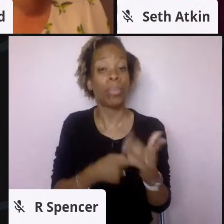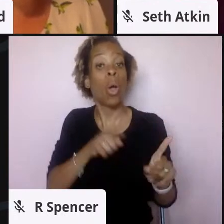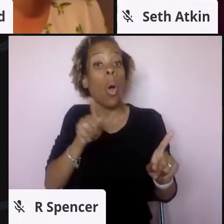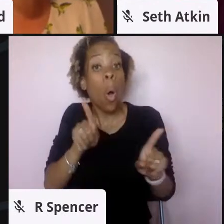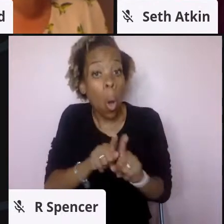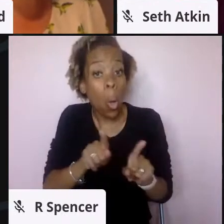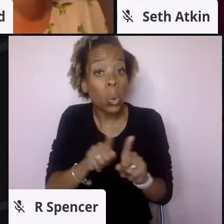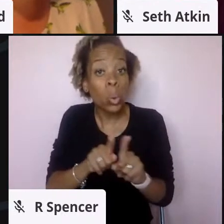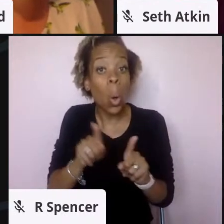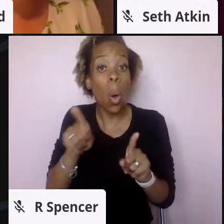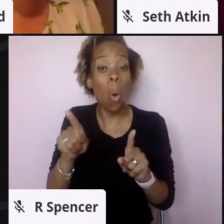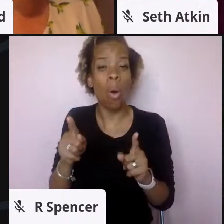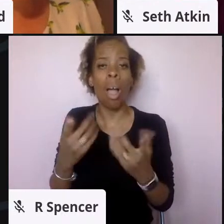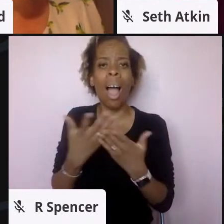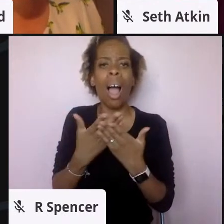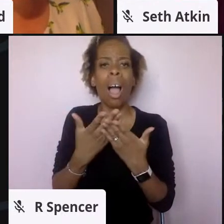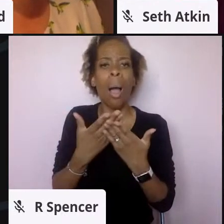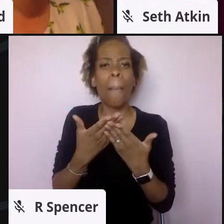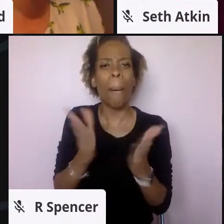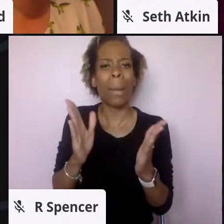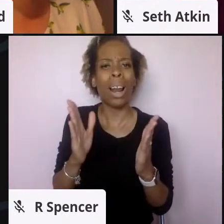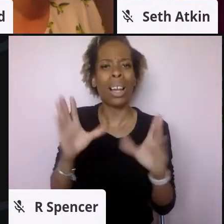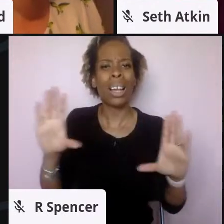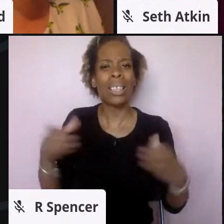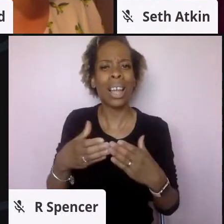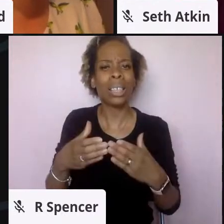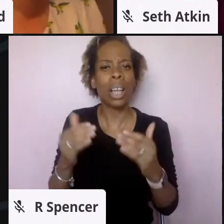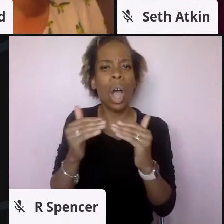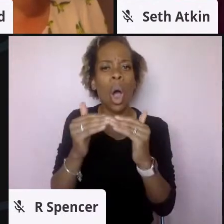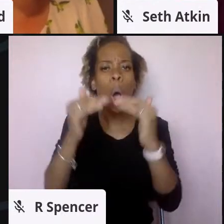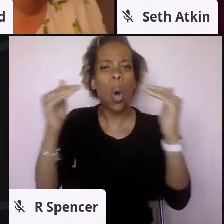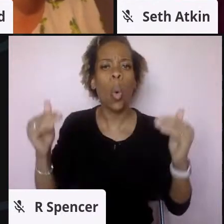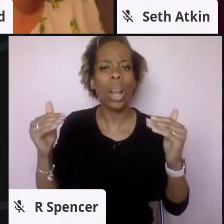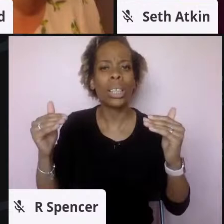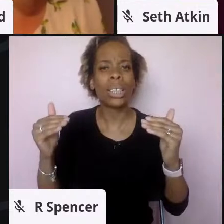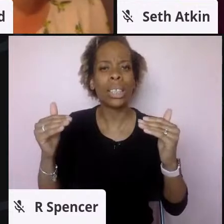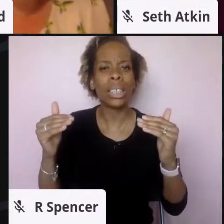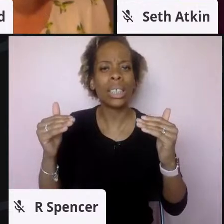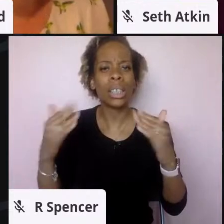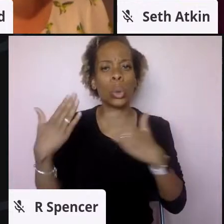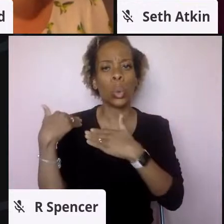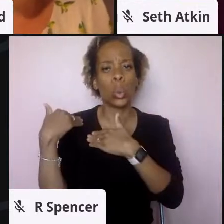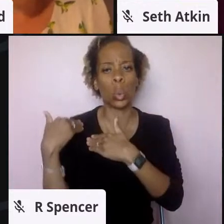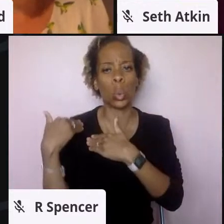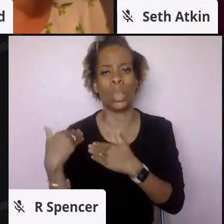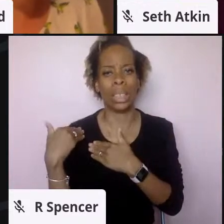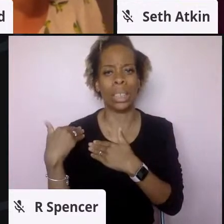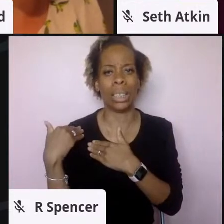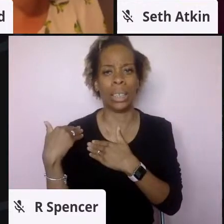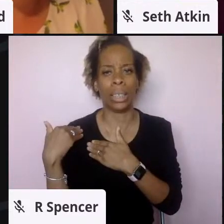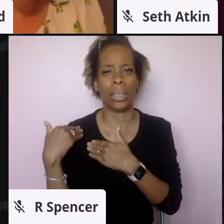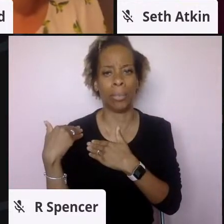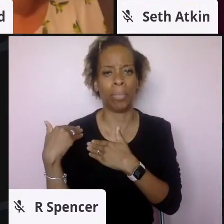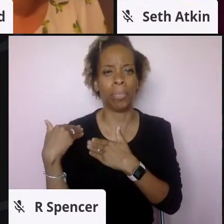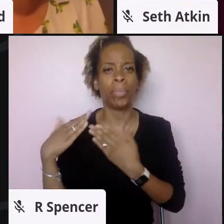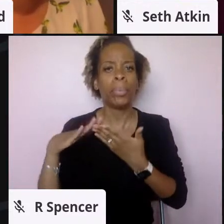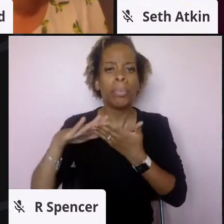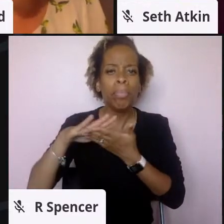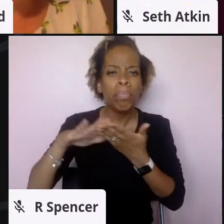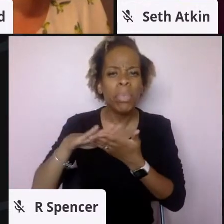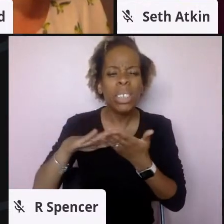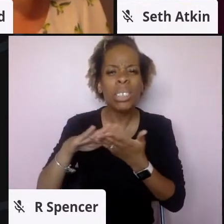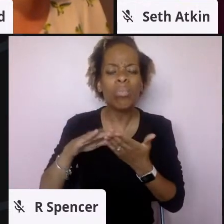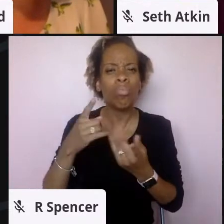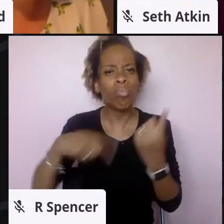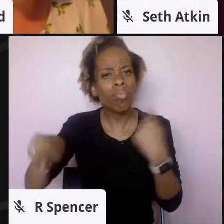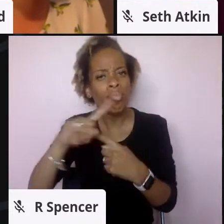sector equality duty, which means that employers need to demonstrate that they're taking action on a number of ways that